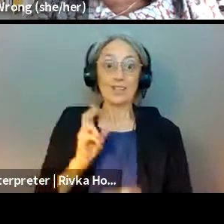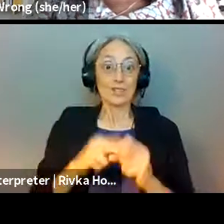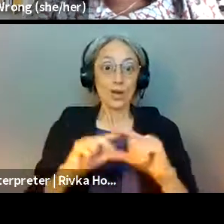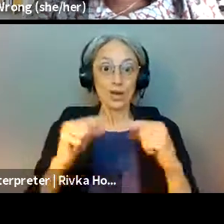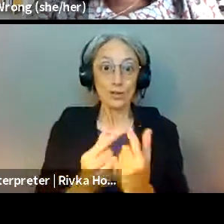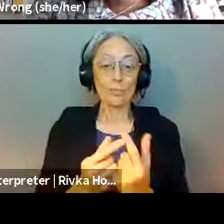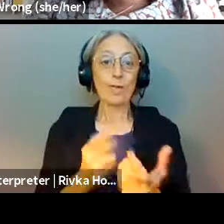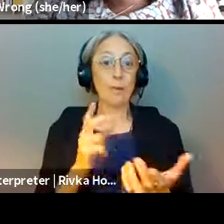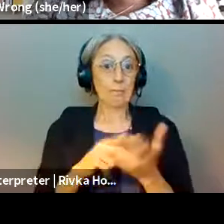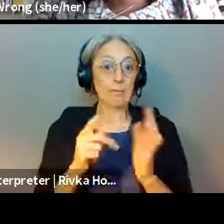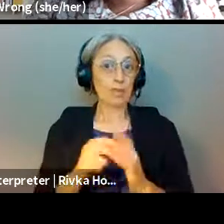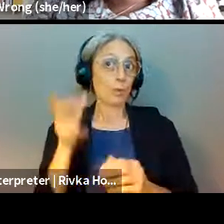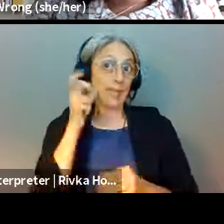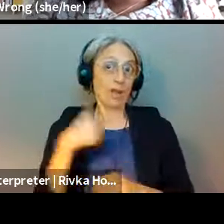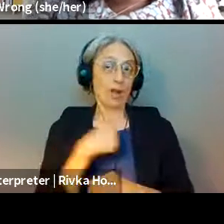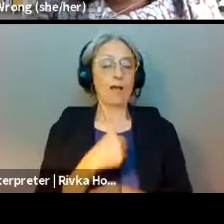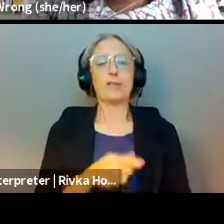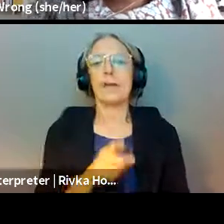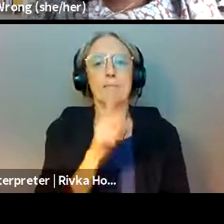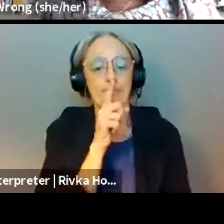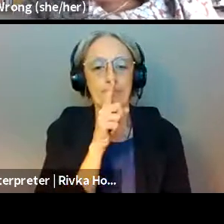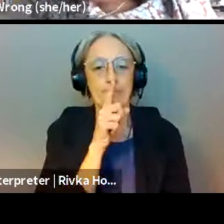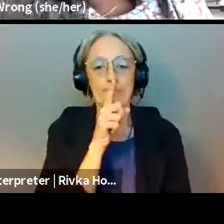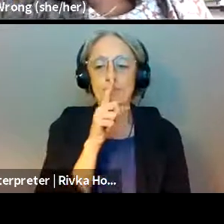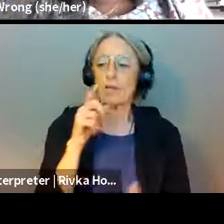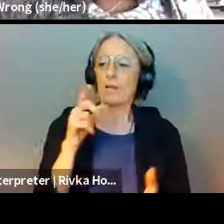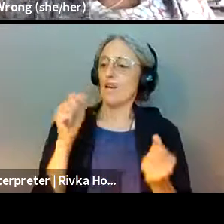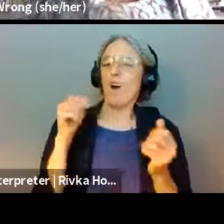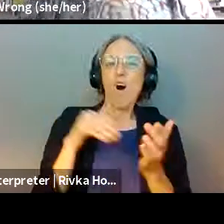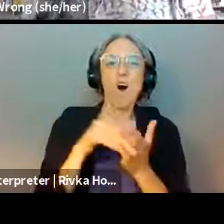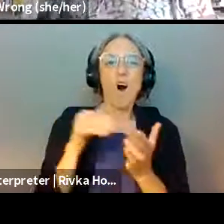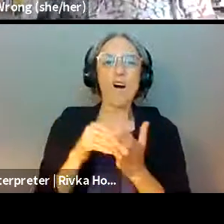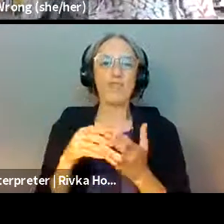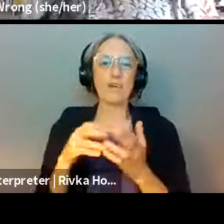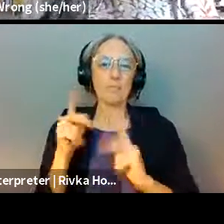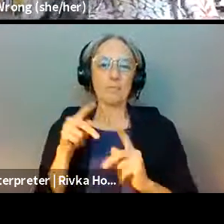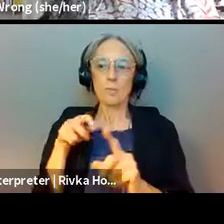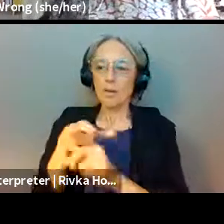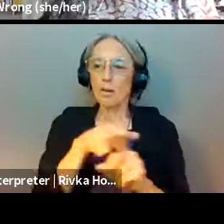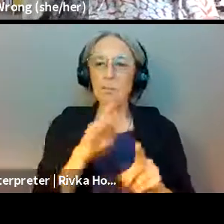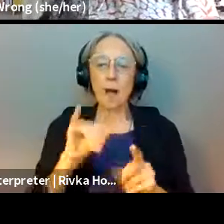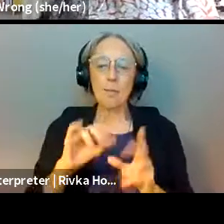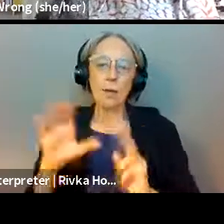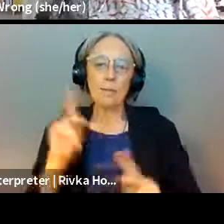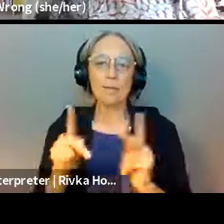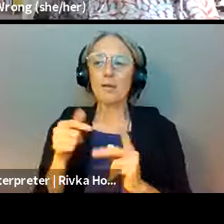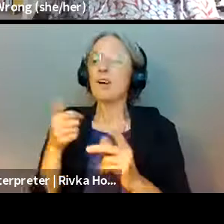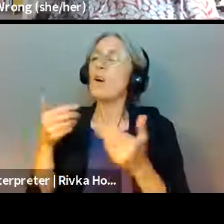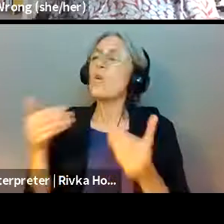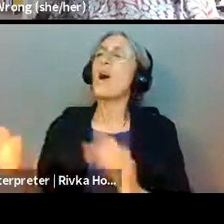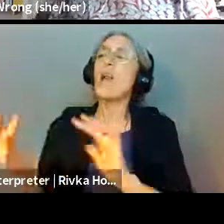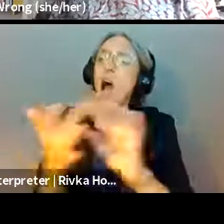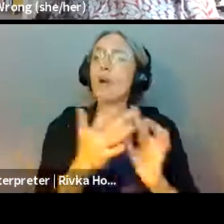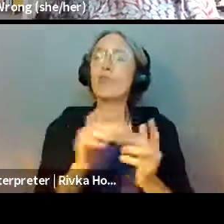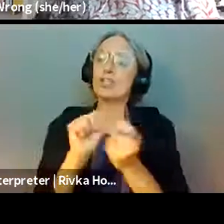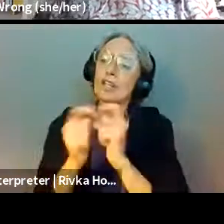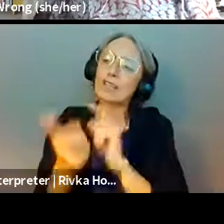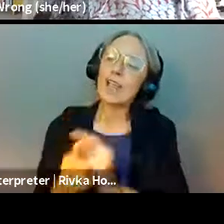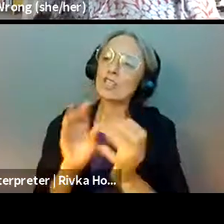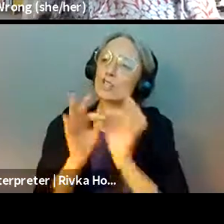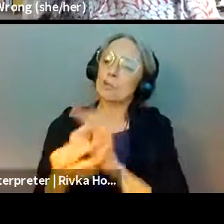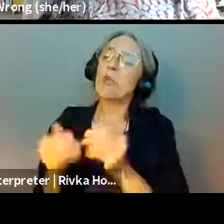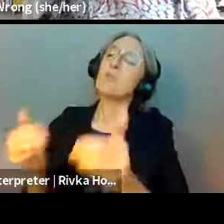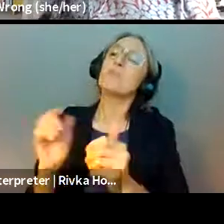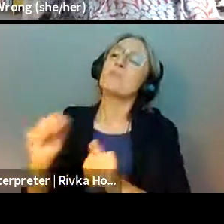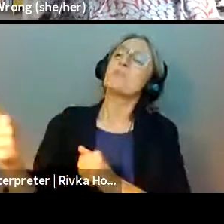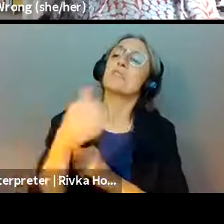BIPOC disabled people are expected to do the outreach, translation, interpretation as unpaid volunteers if we want to